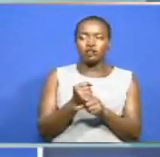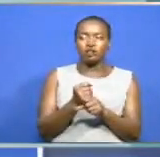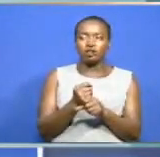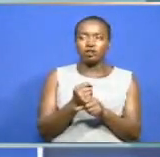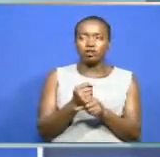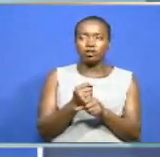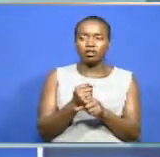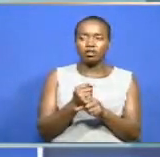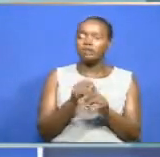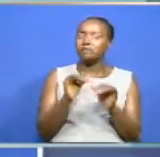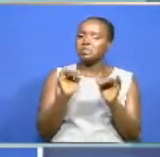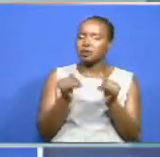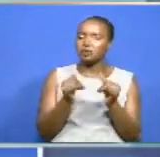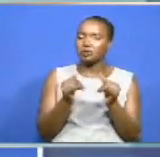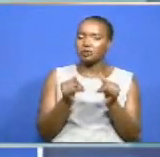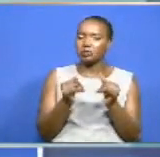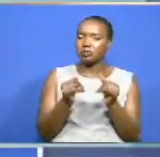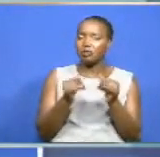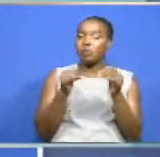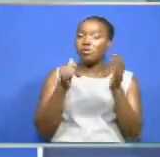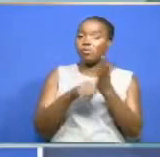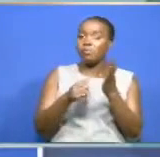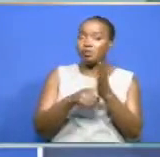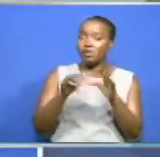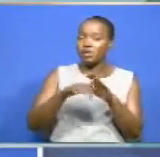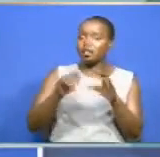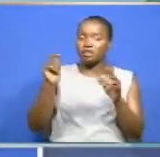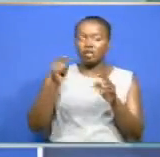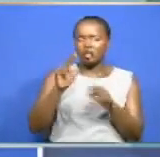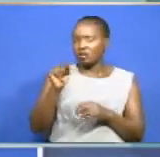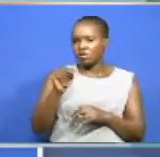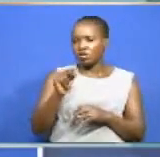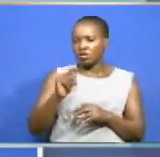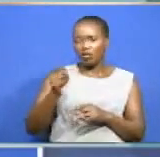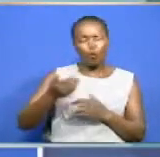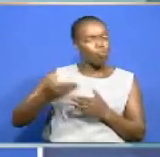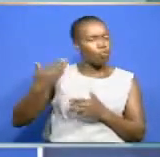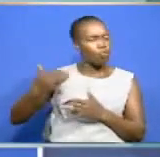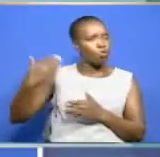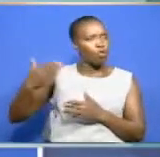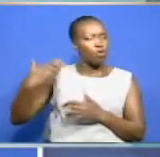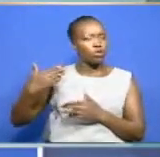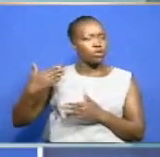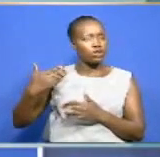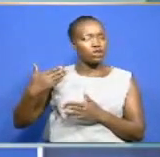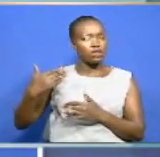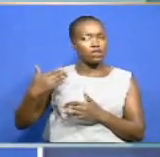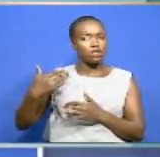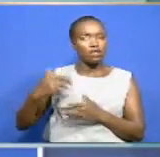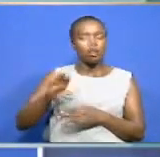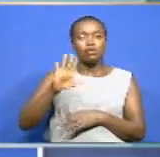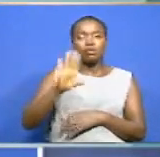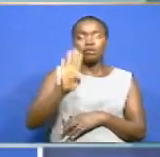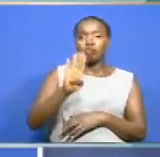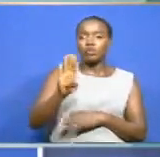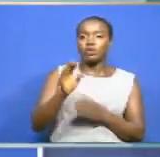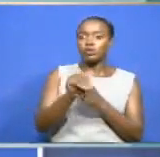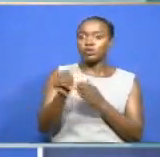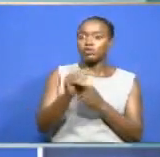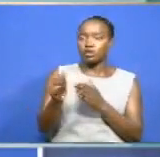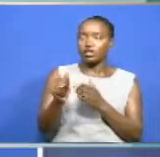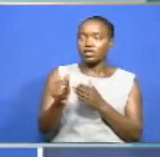And it's not a new issue in Kenya. It's actually very old. The asset base for cooperatives in Kenya is about $5 billion, you can